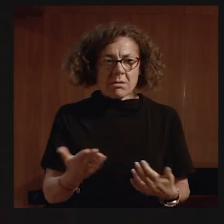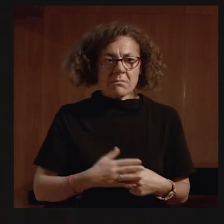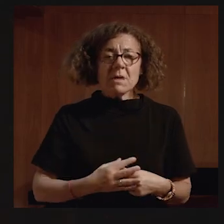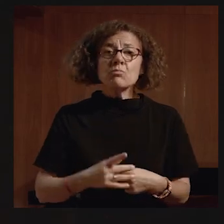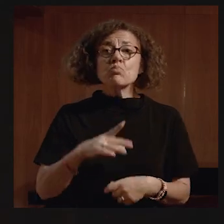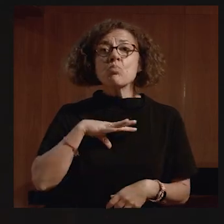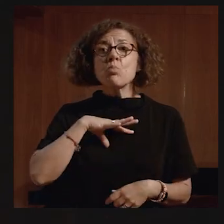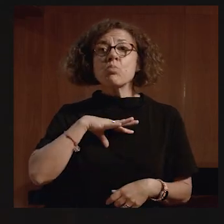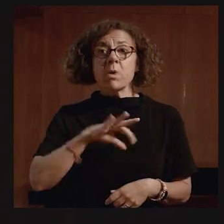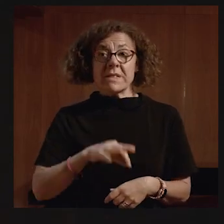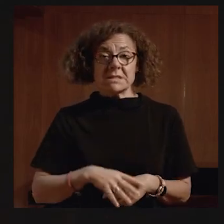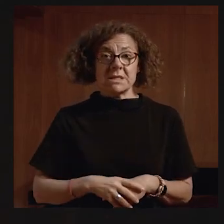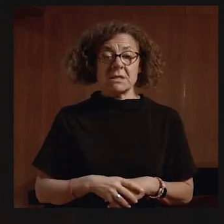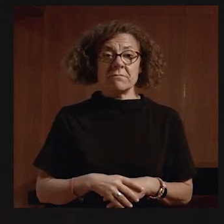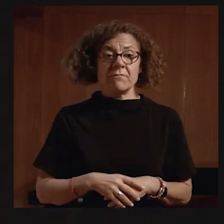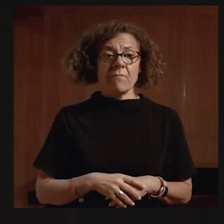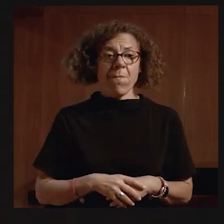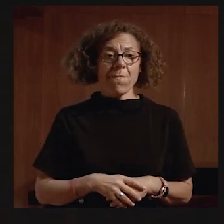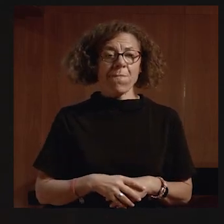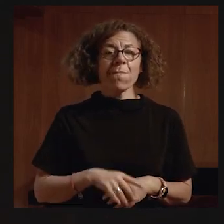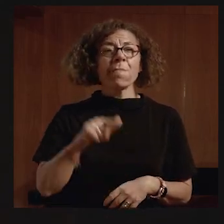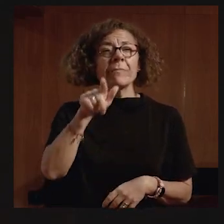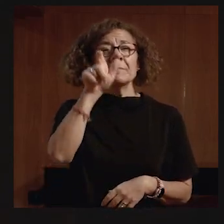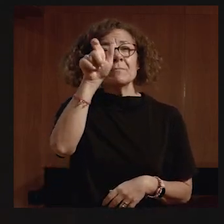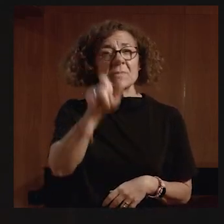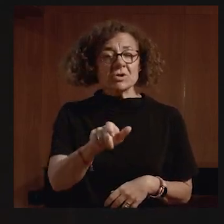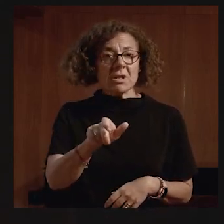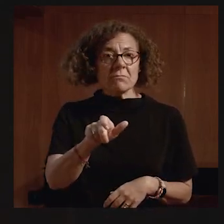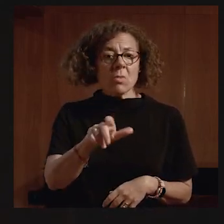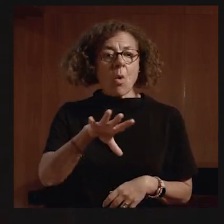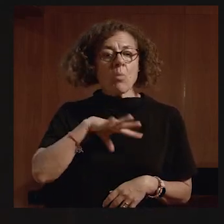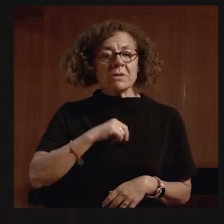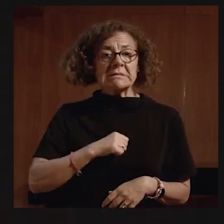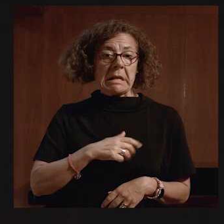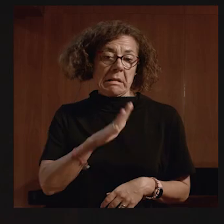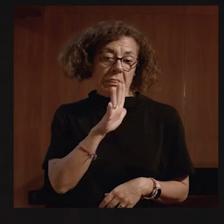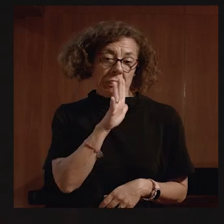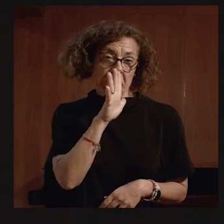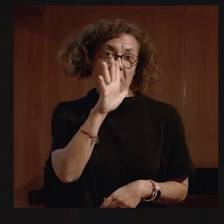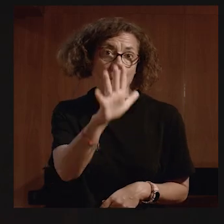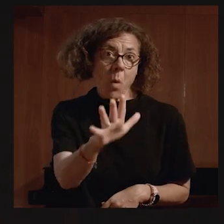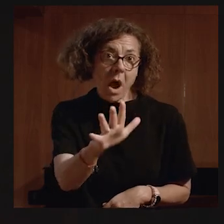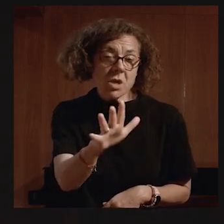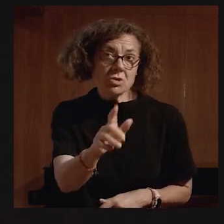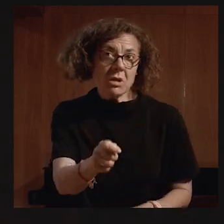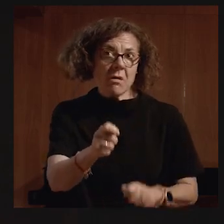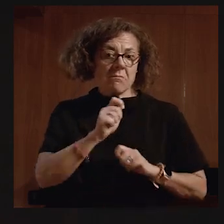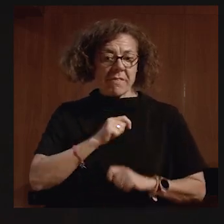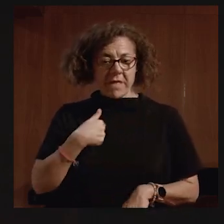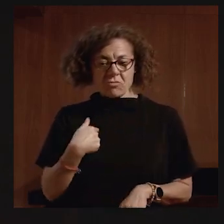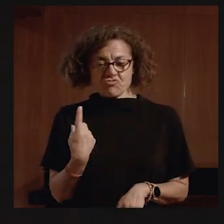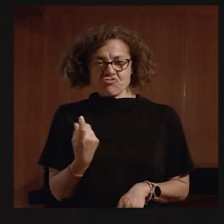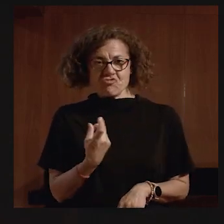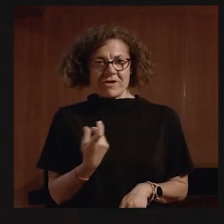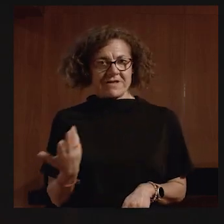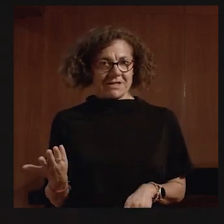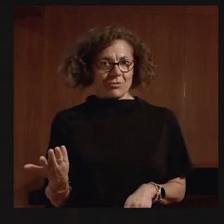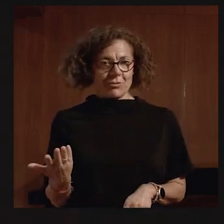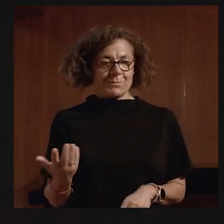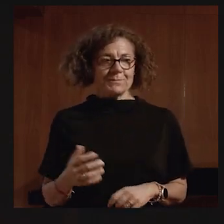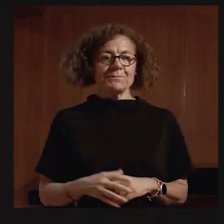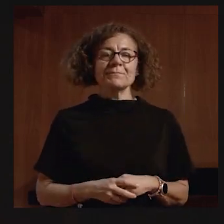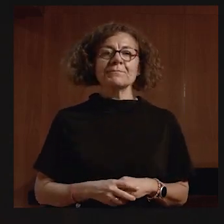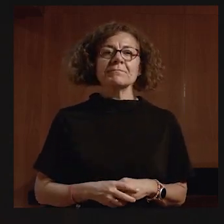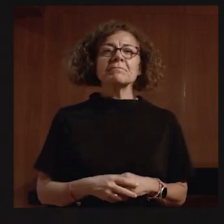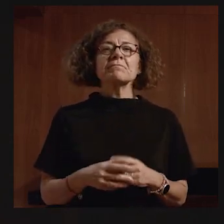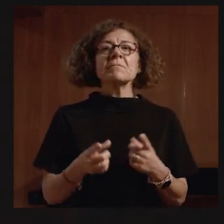the one person that can offer you the one thing you want. Always be respectful of people. Build your networks, keep the antennae out, build